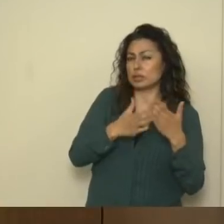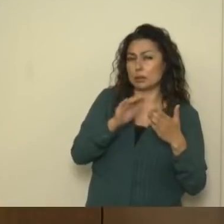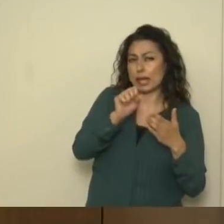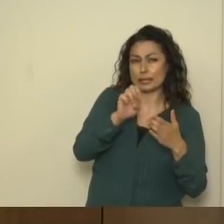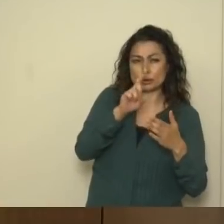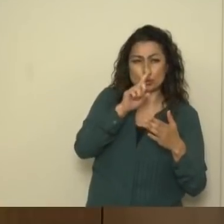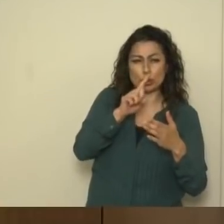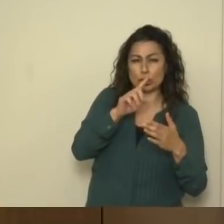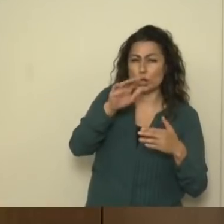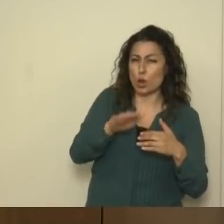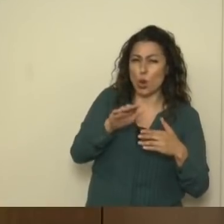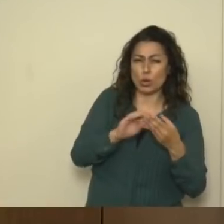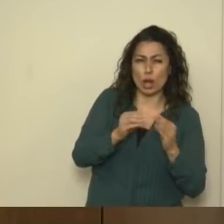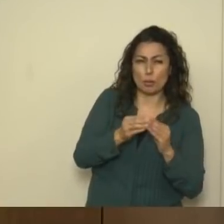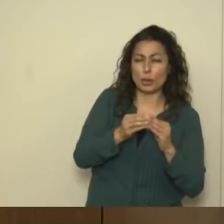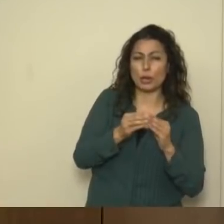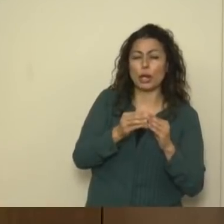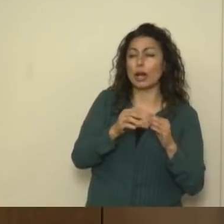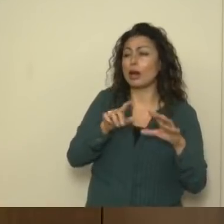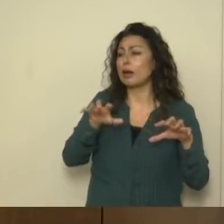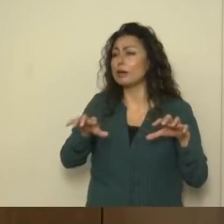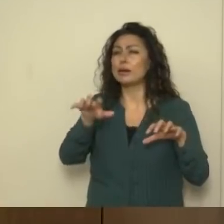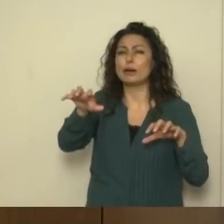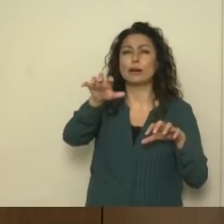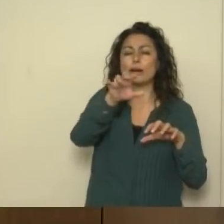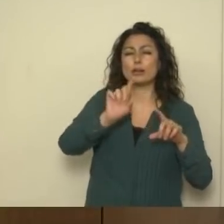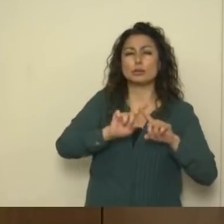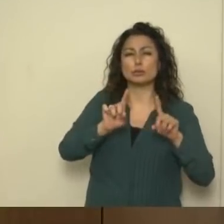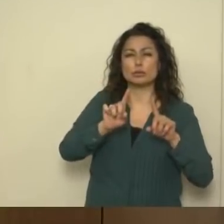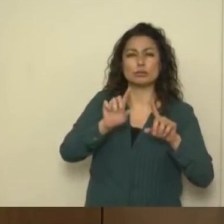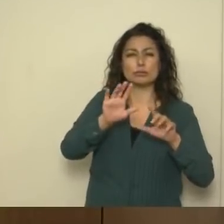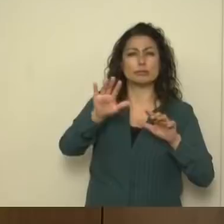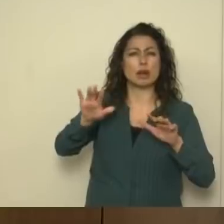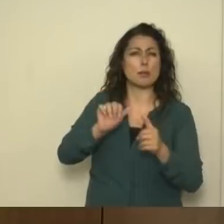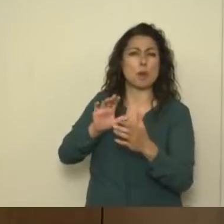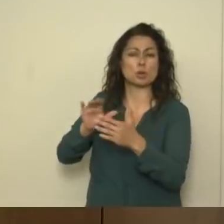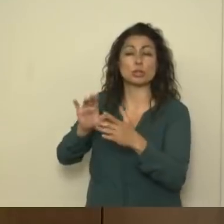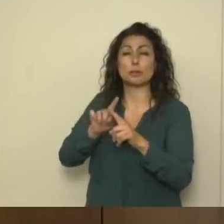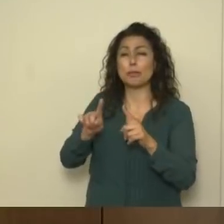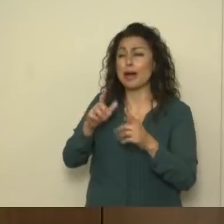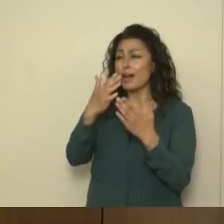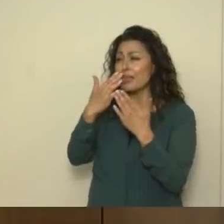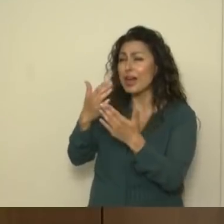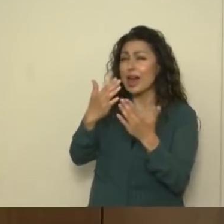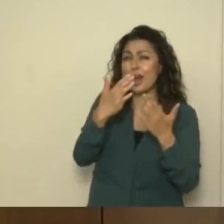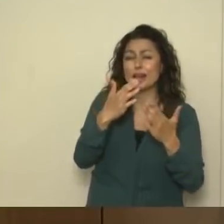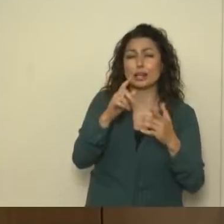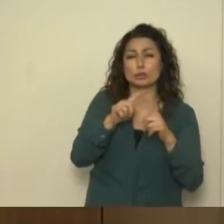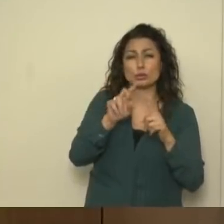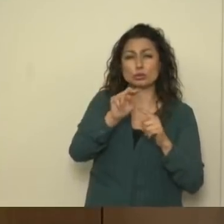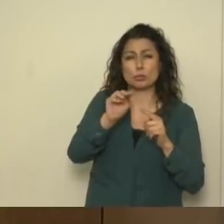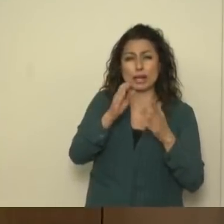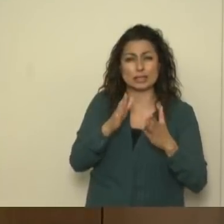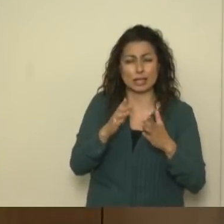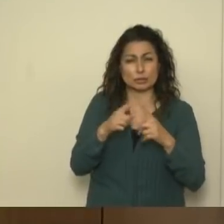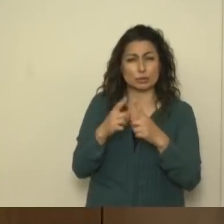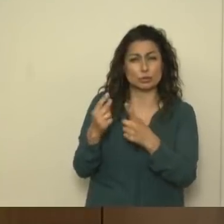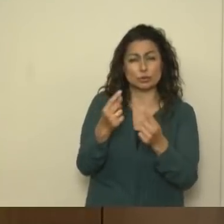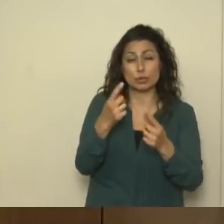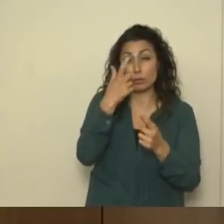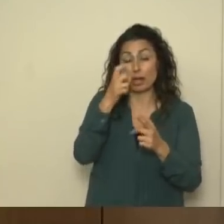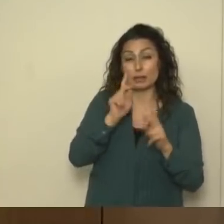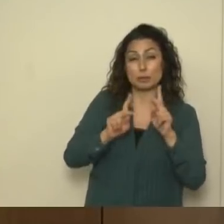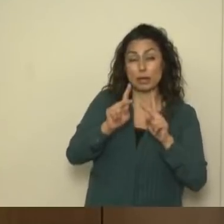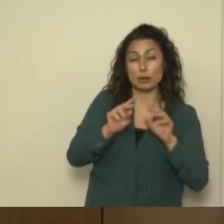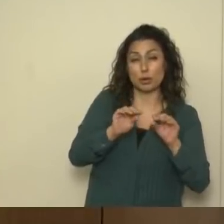just starting in the state, we were able to demonstrate, and I thank New Mexicans for working with us and paying attention, that because people move and